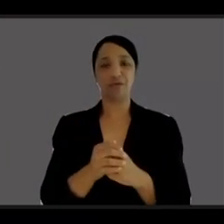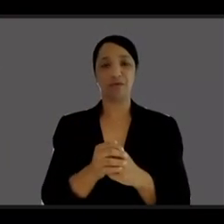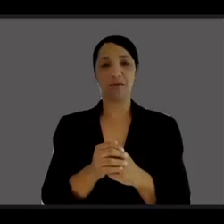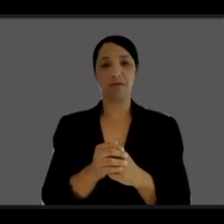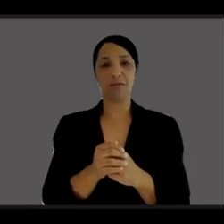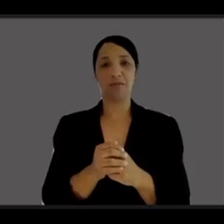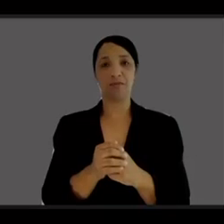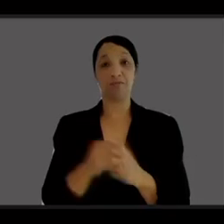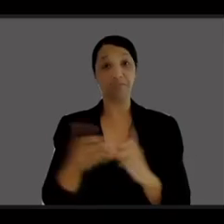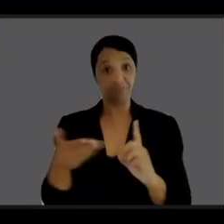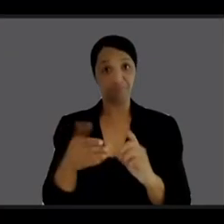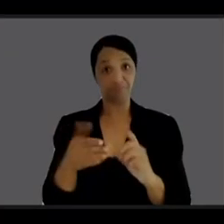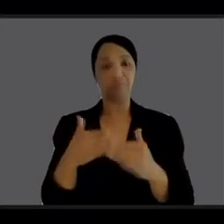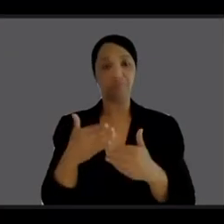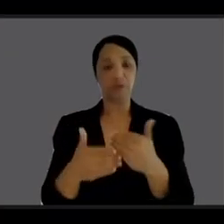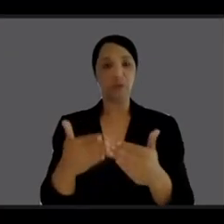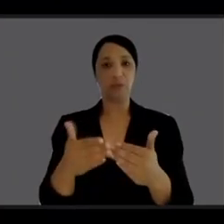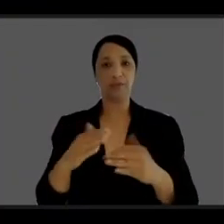the podium.